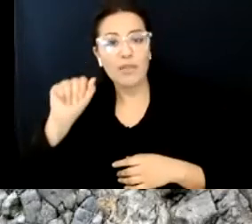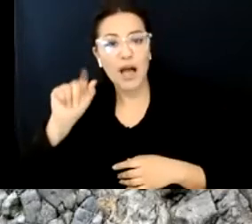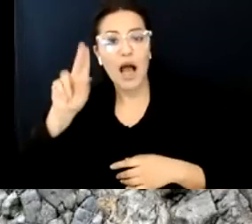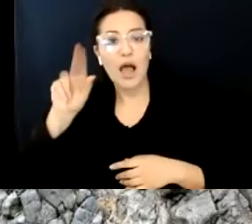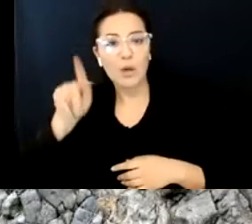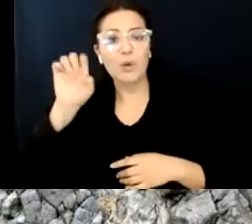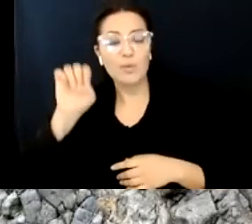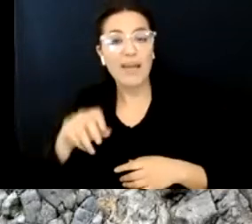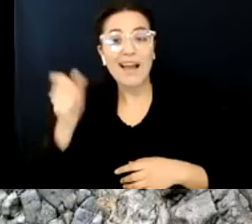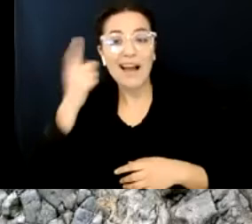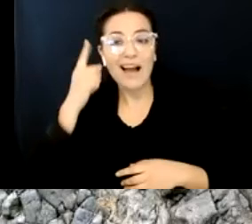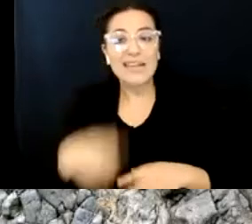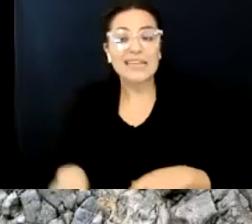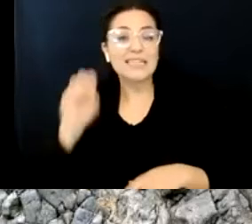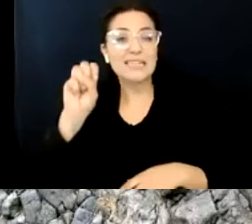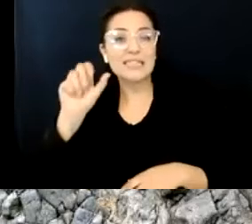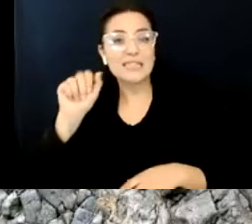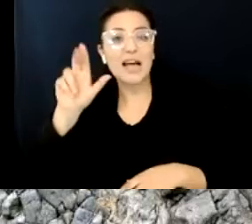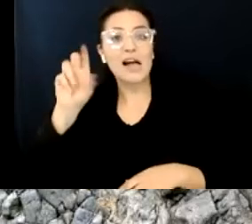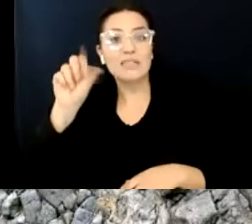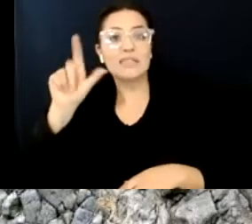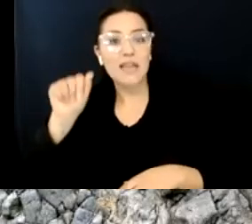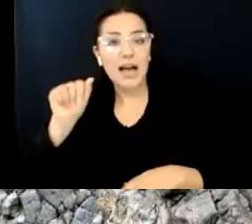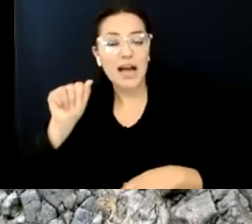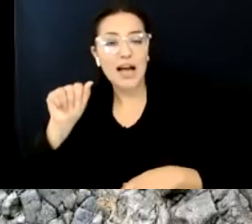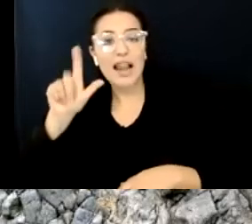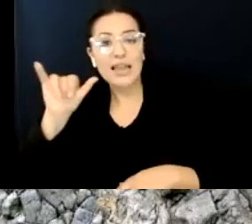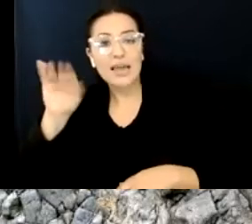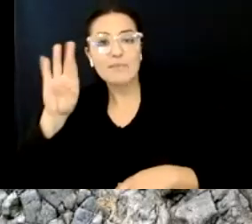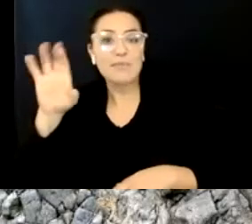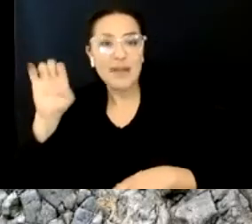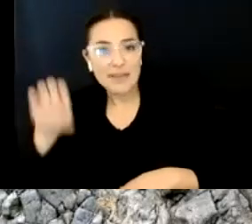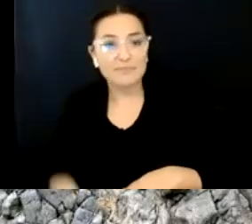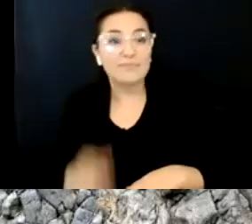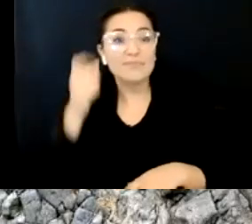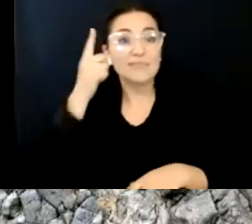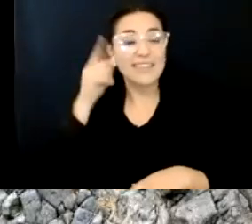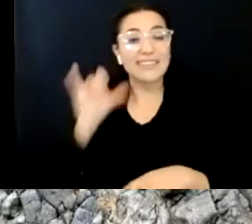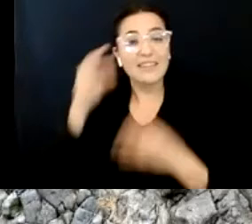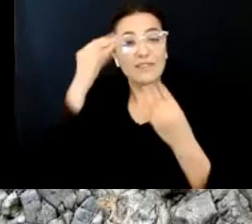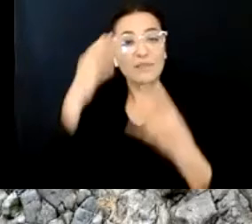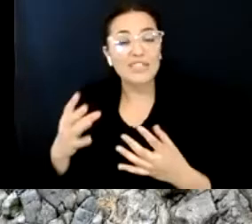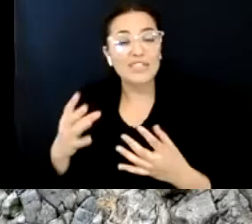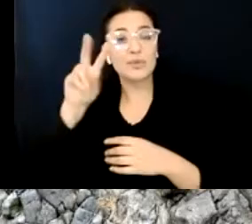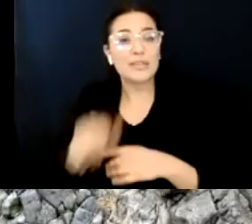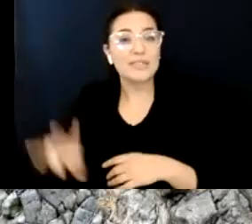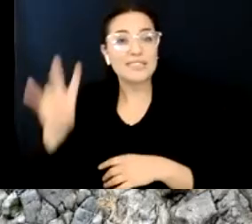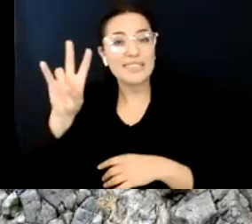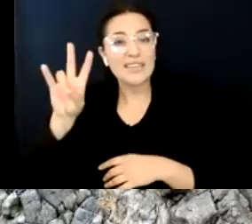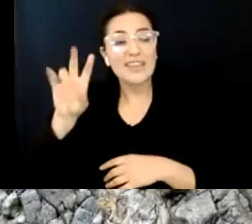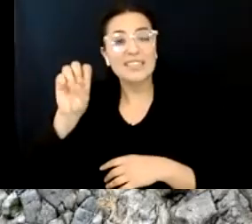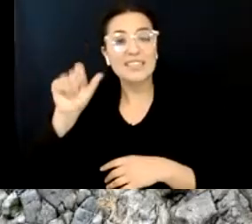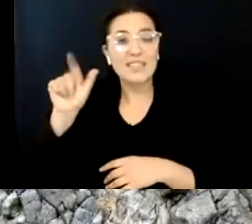Libre is California State University's Northridge exclusive salsa-based team. Since its formation in 2007, Salsa Libre has